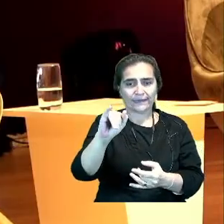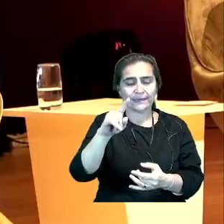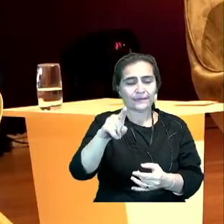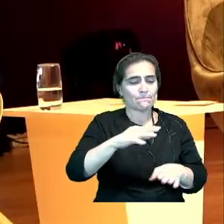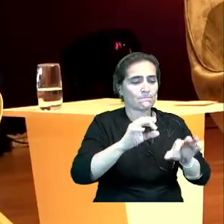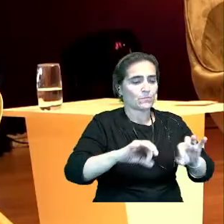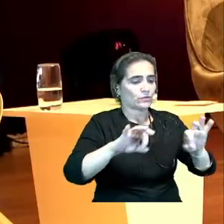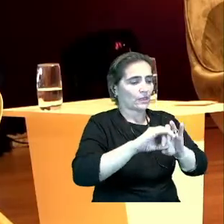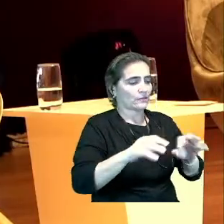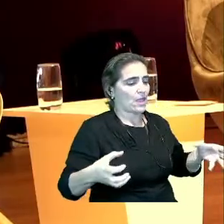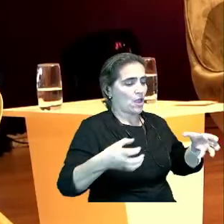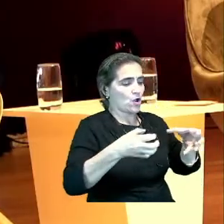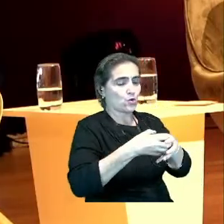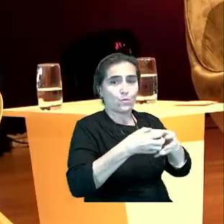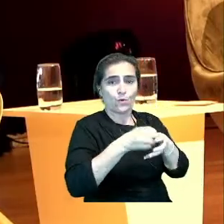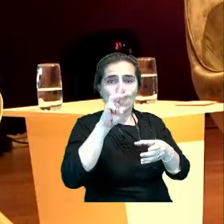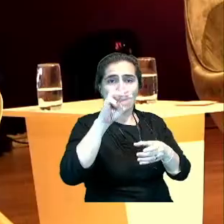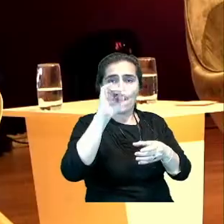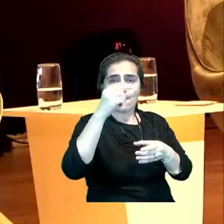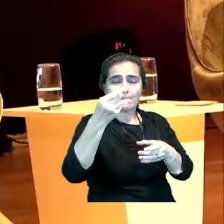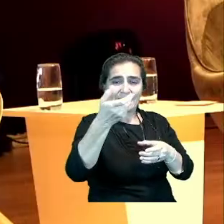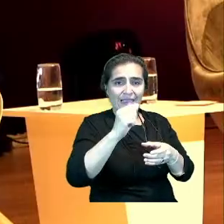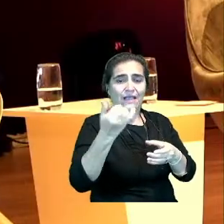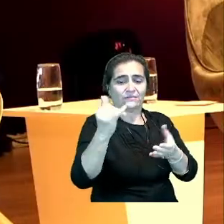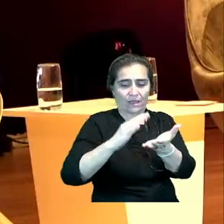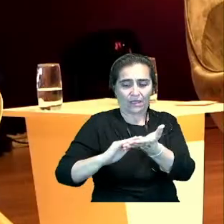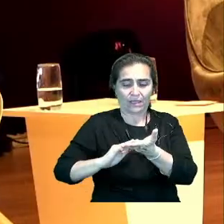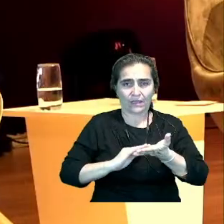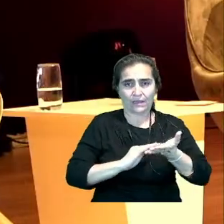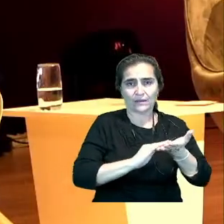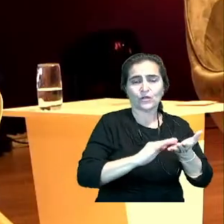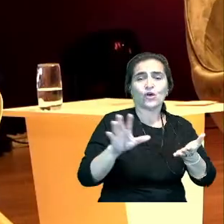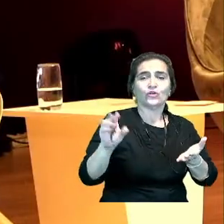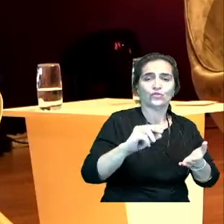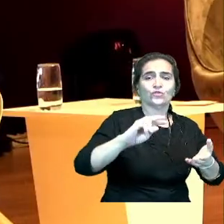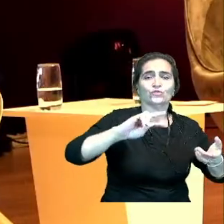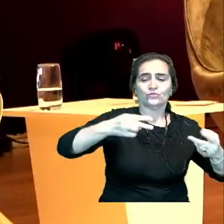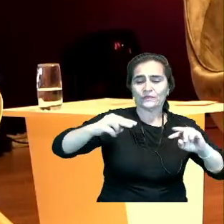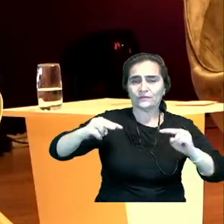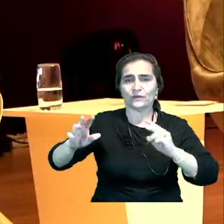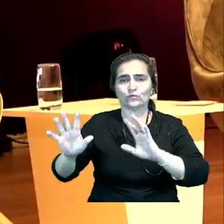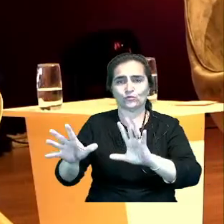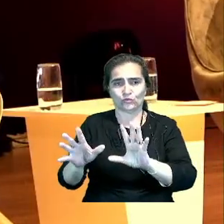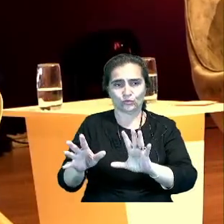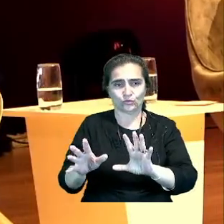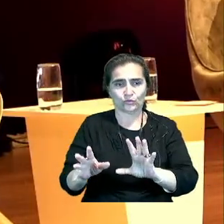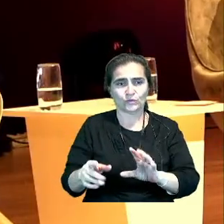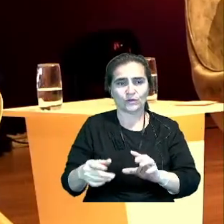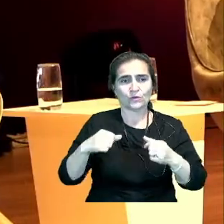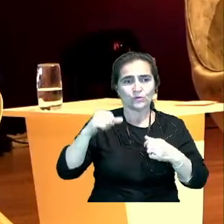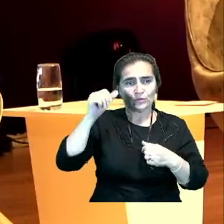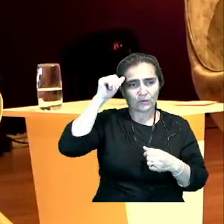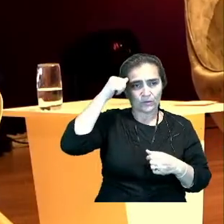We had an exchange of tangible products, and we had mano cambiada, which was the